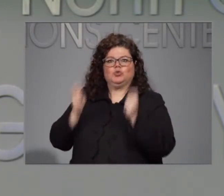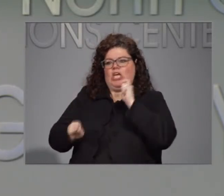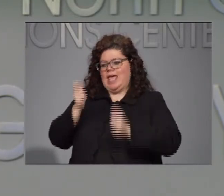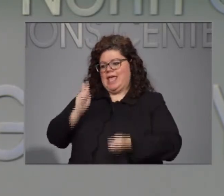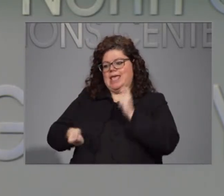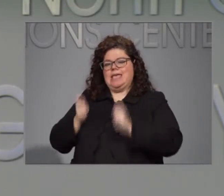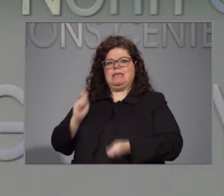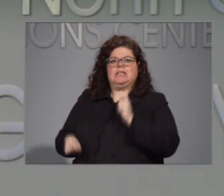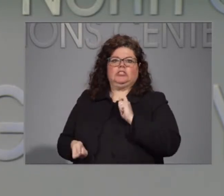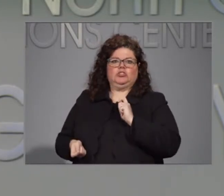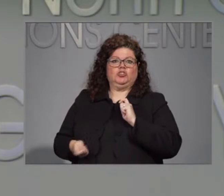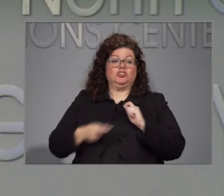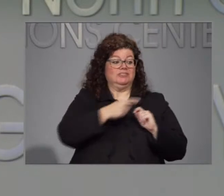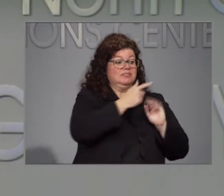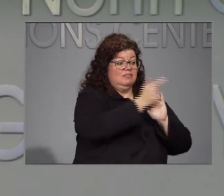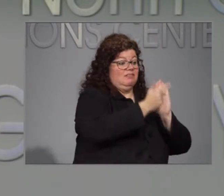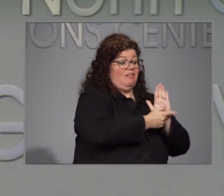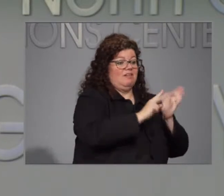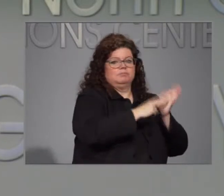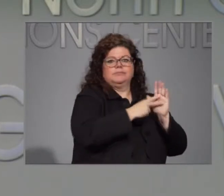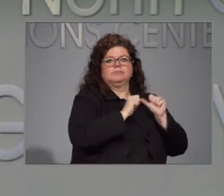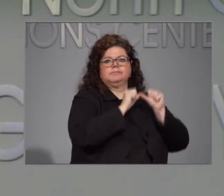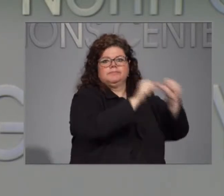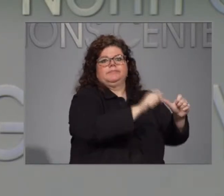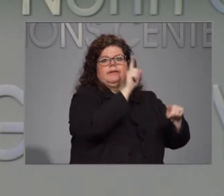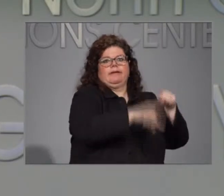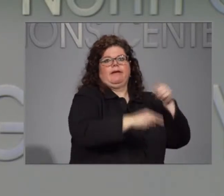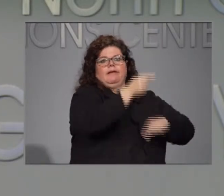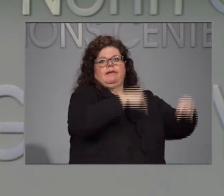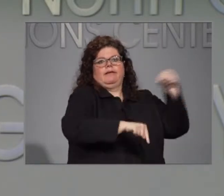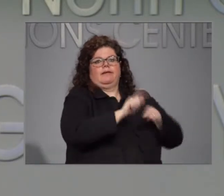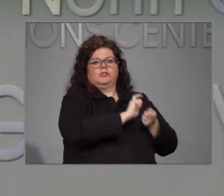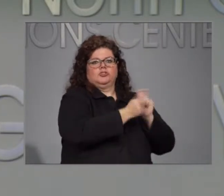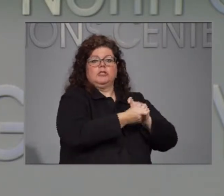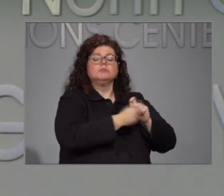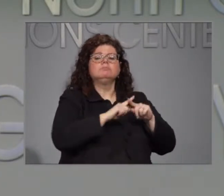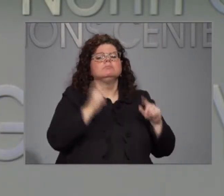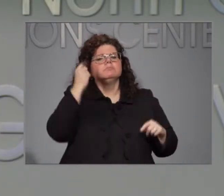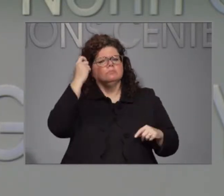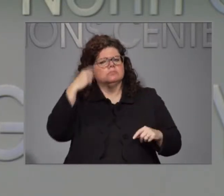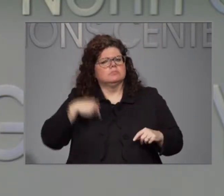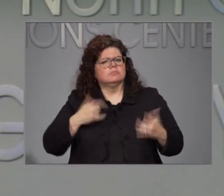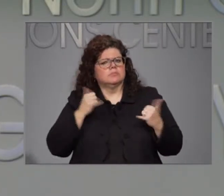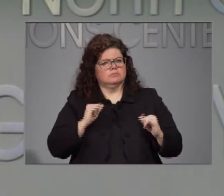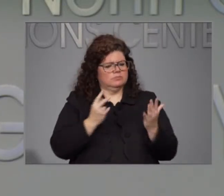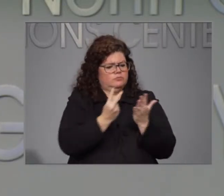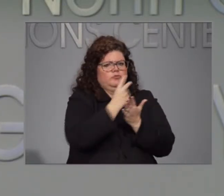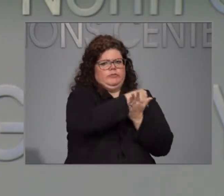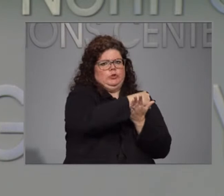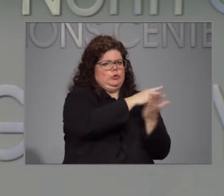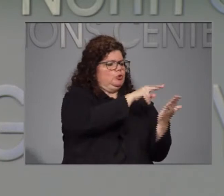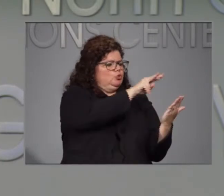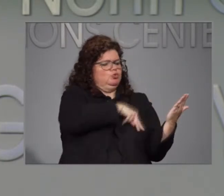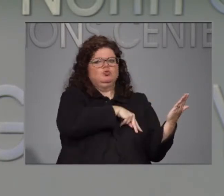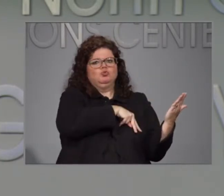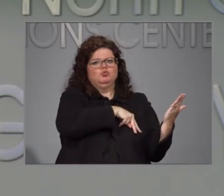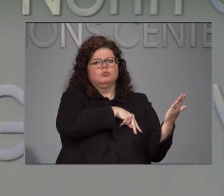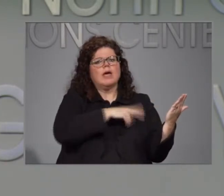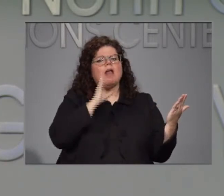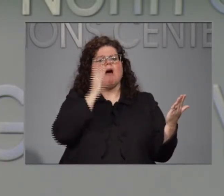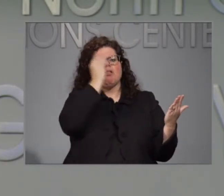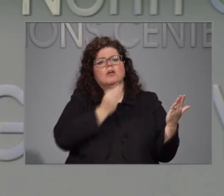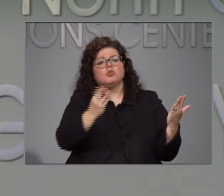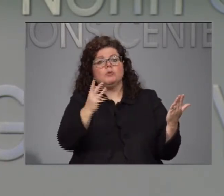to reinstate an executive order. But we're going to review that bill, and we'll let you know what we do with it when we make that